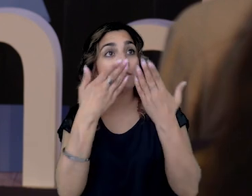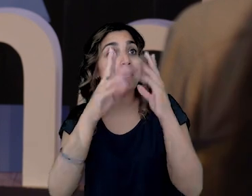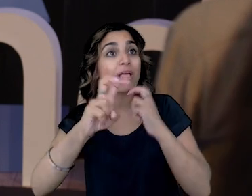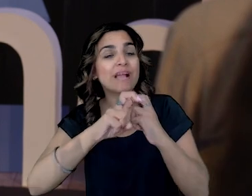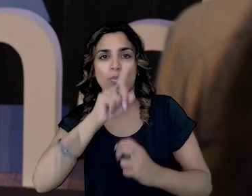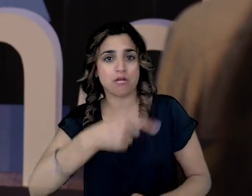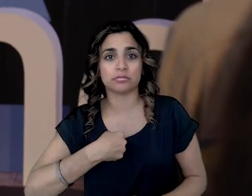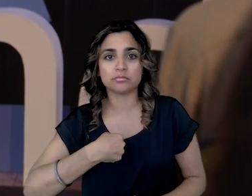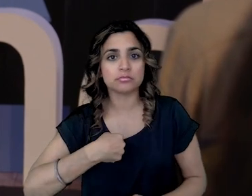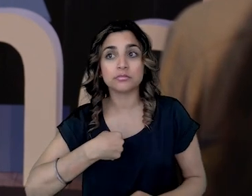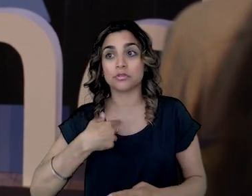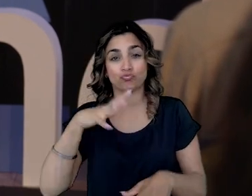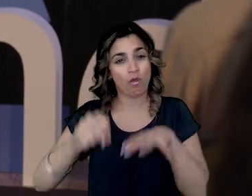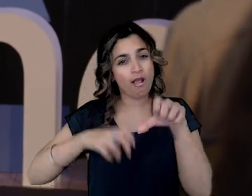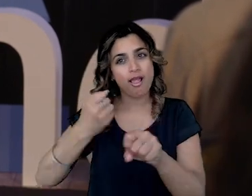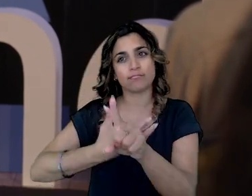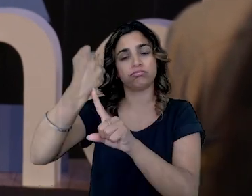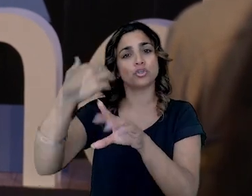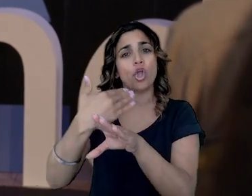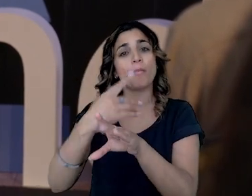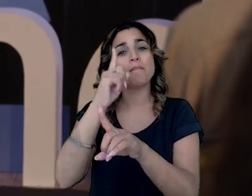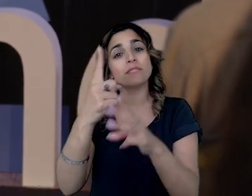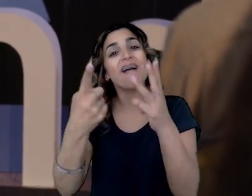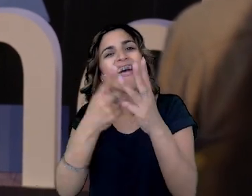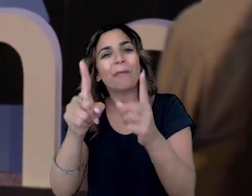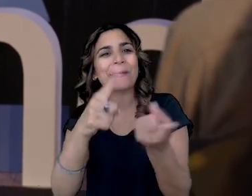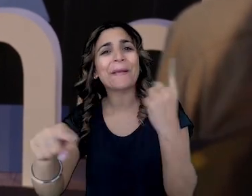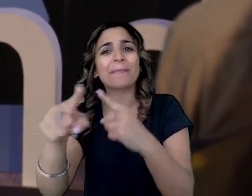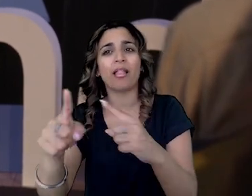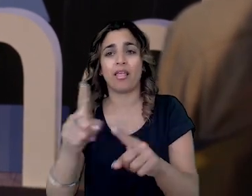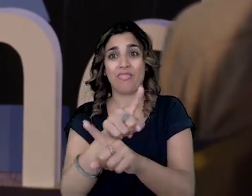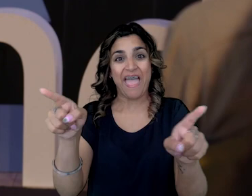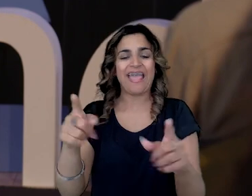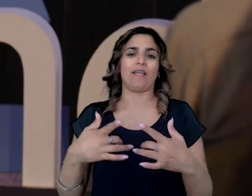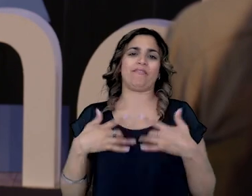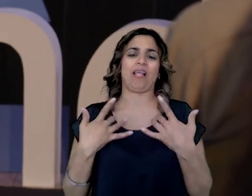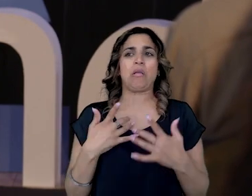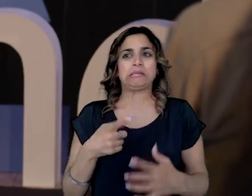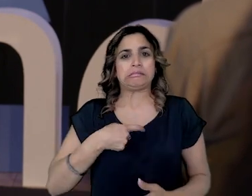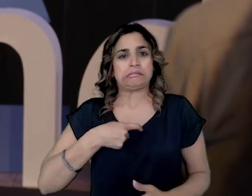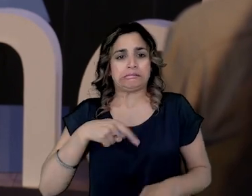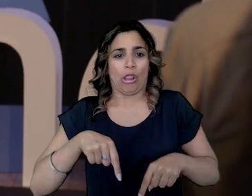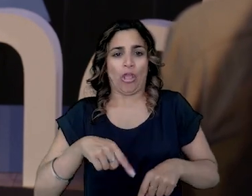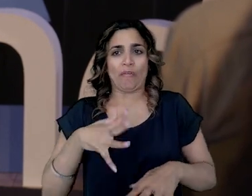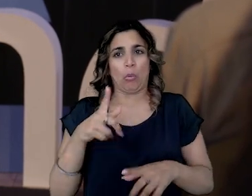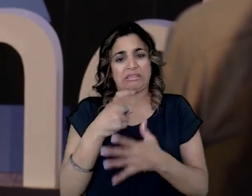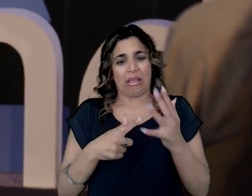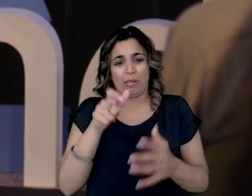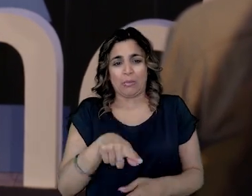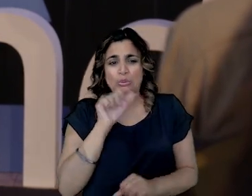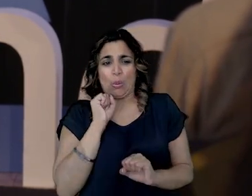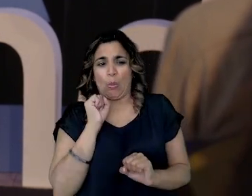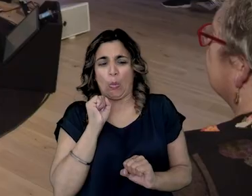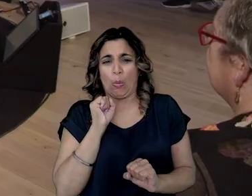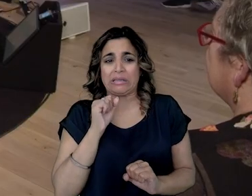transport and i struggle to get a job but everybody else around me ends up feeling awkward or nervous around disabled